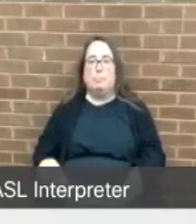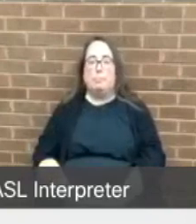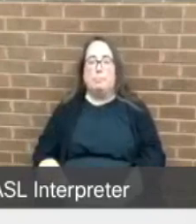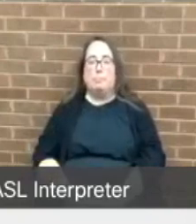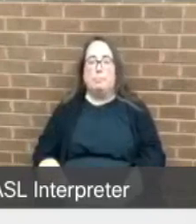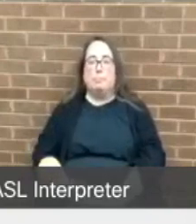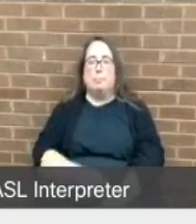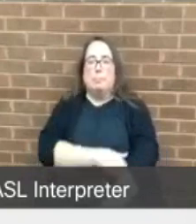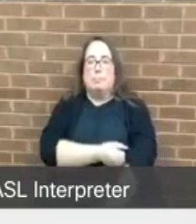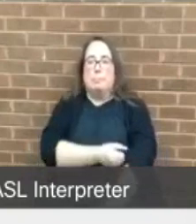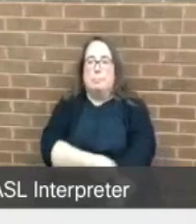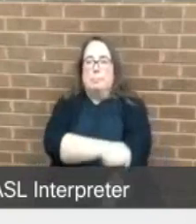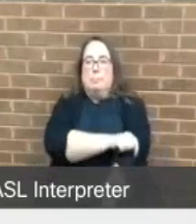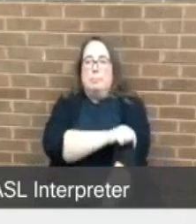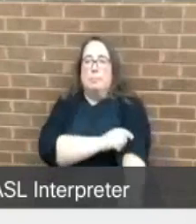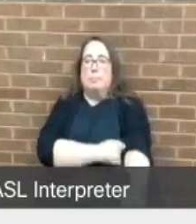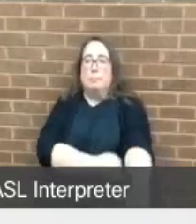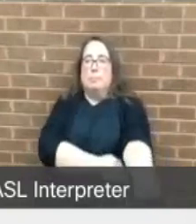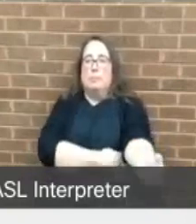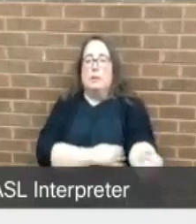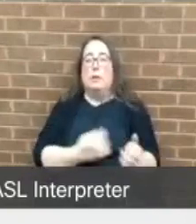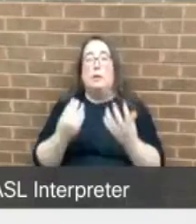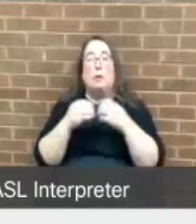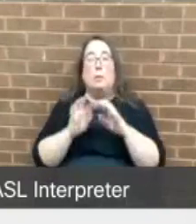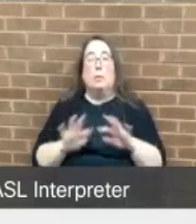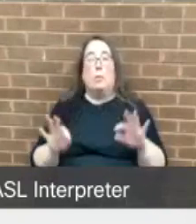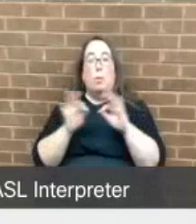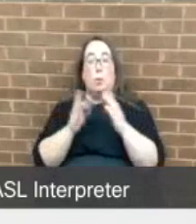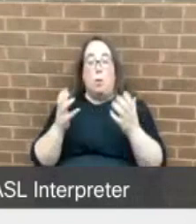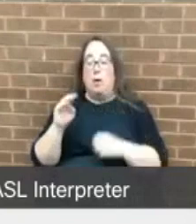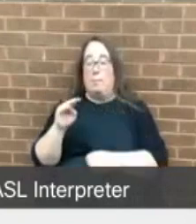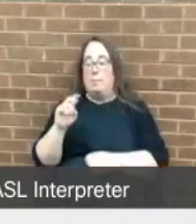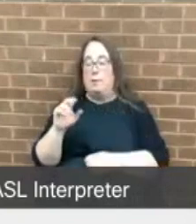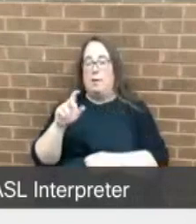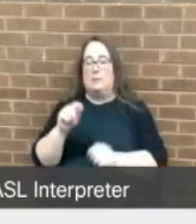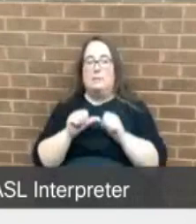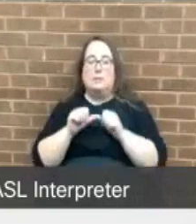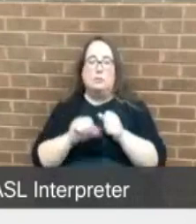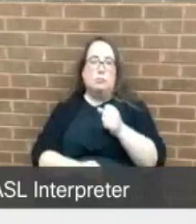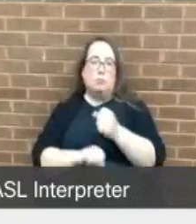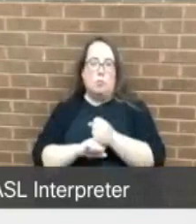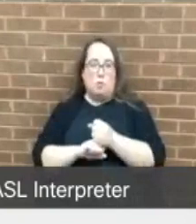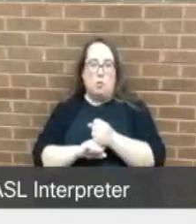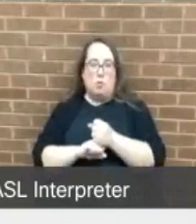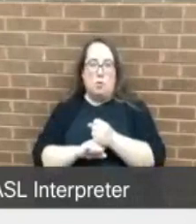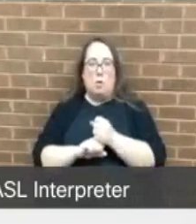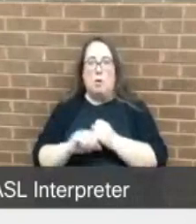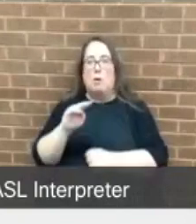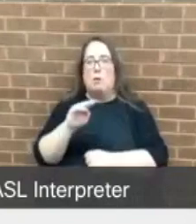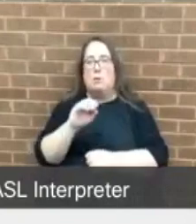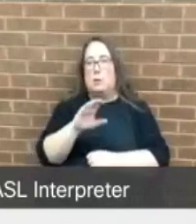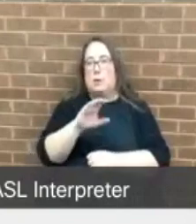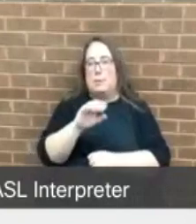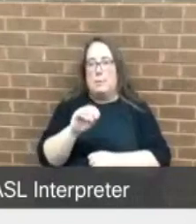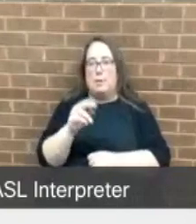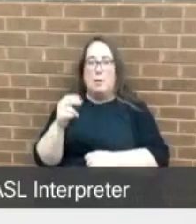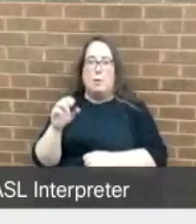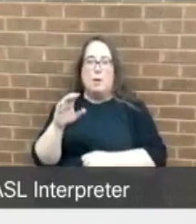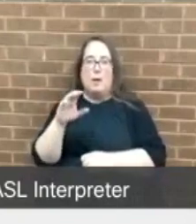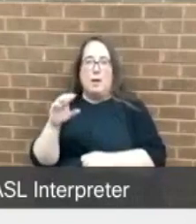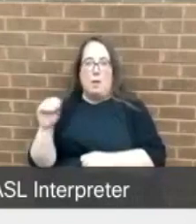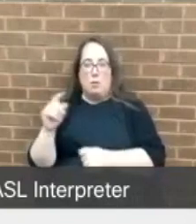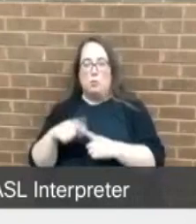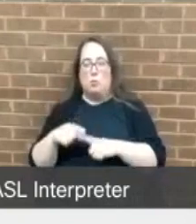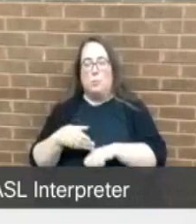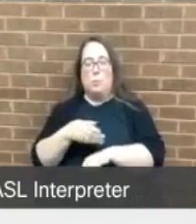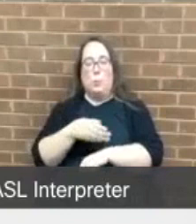Even more important, we would like MDOT's continued support to Montgomery and Howard County's efforts to